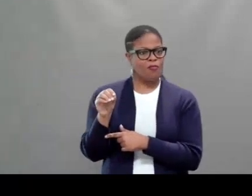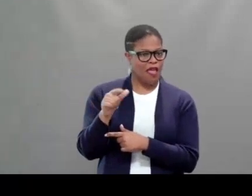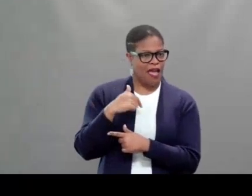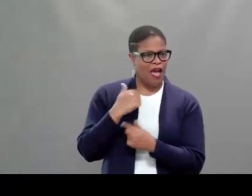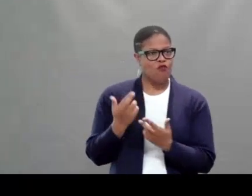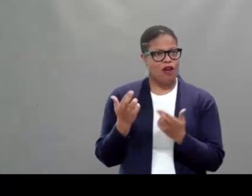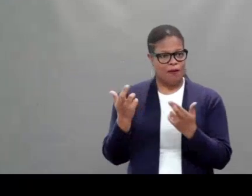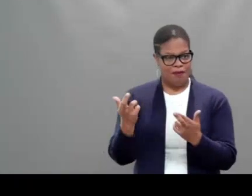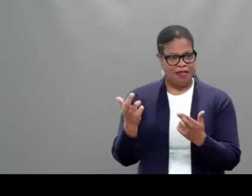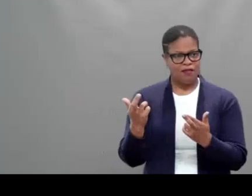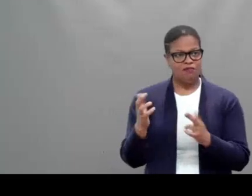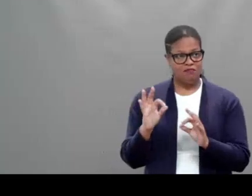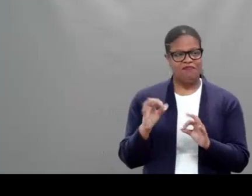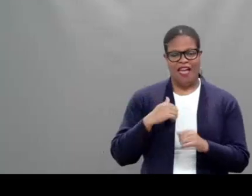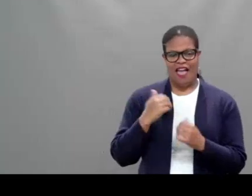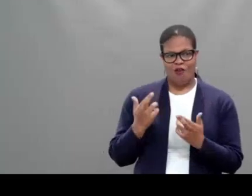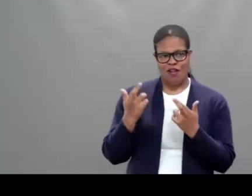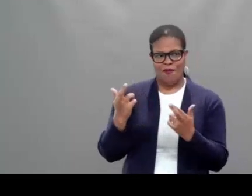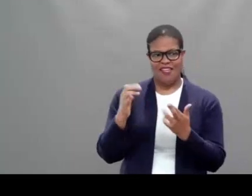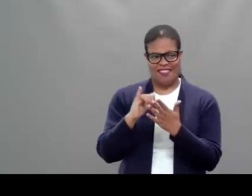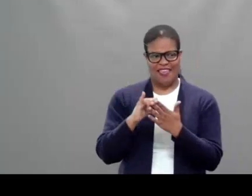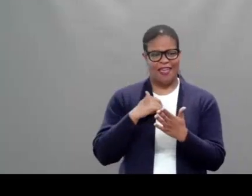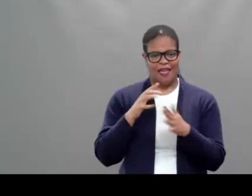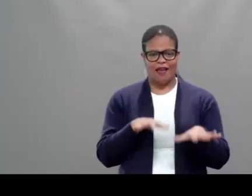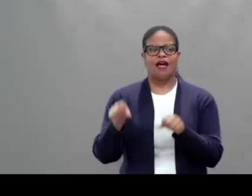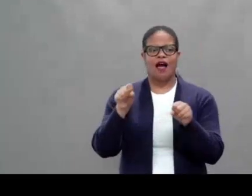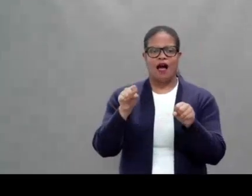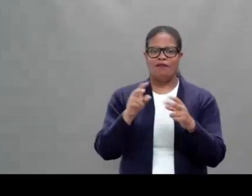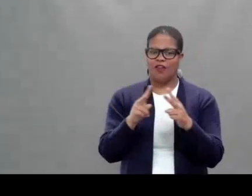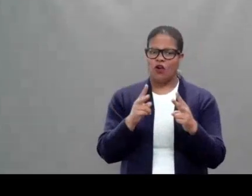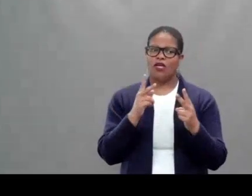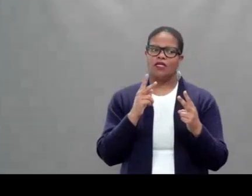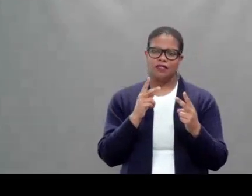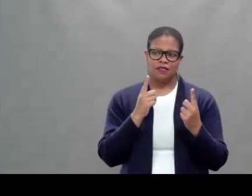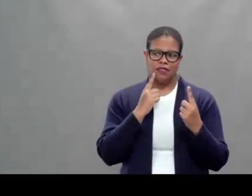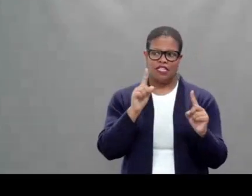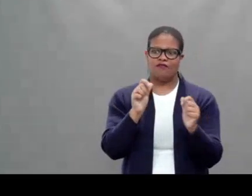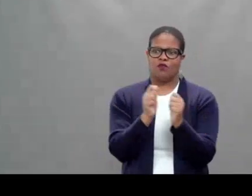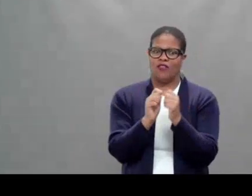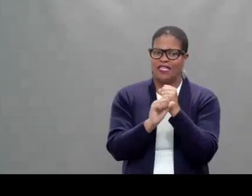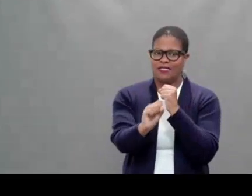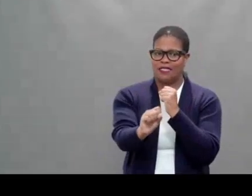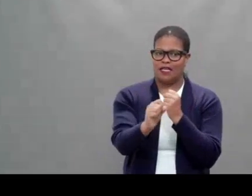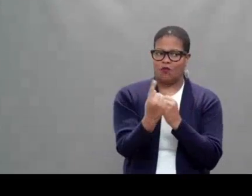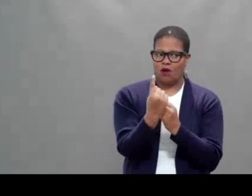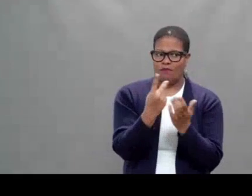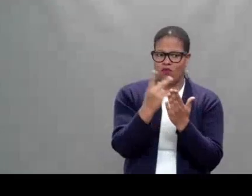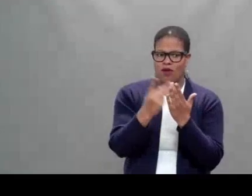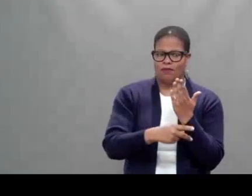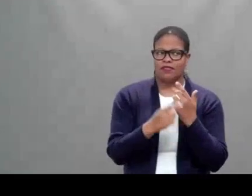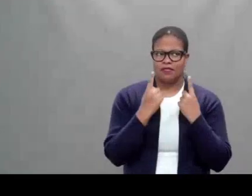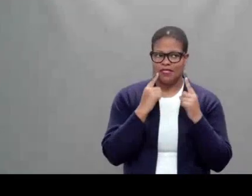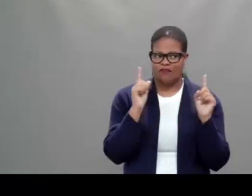adopt it, and they did, and it's been very successful with the Extend One programs.